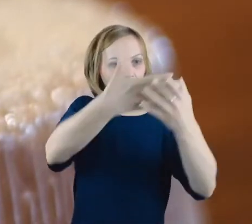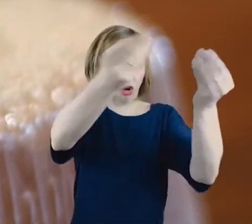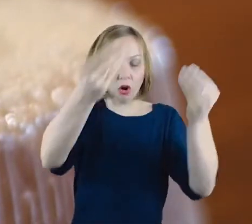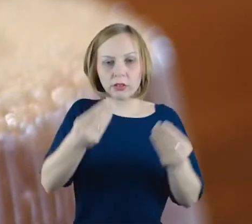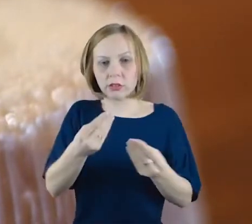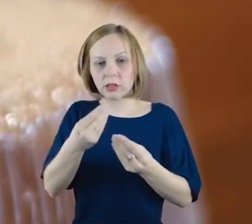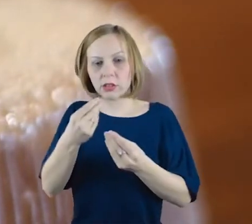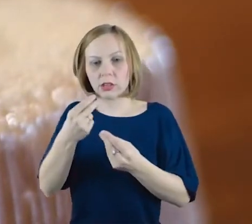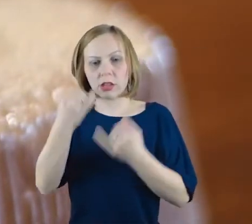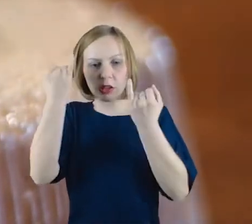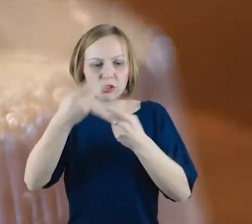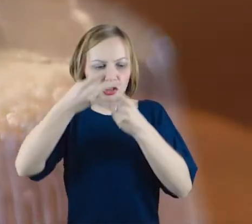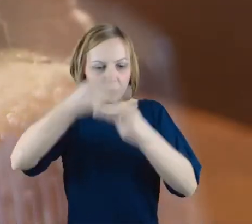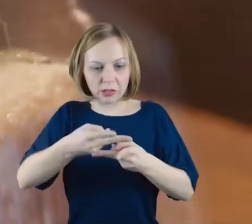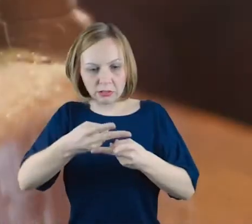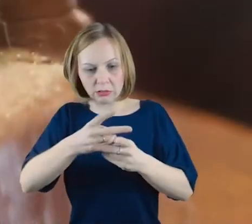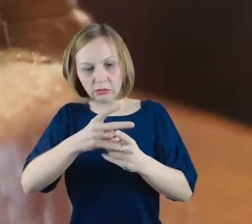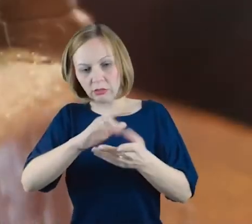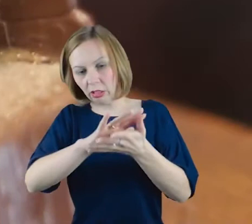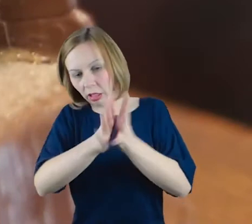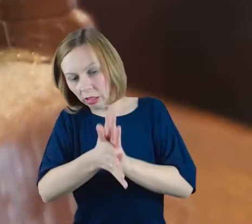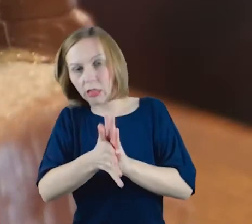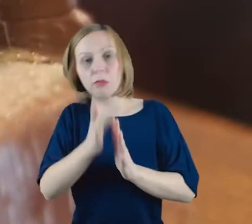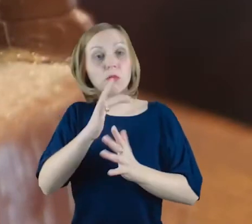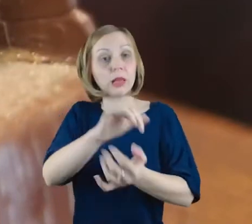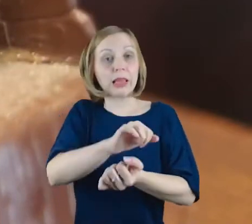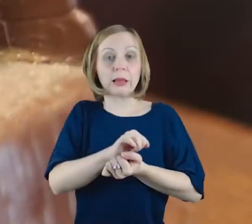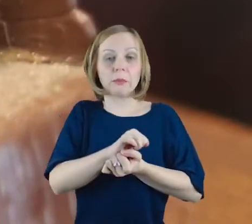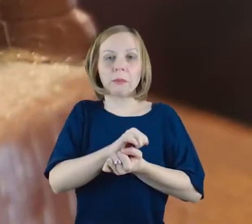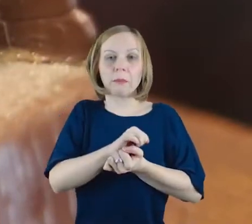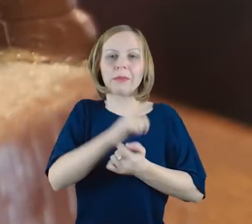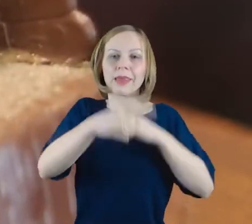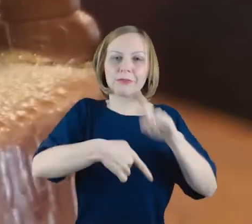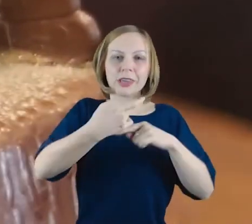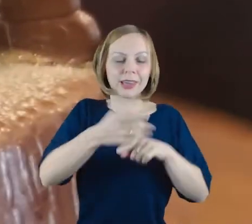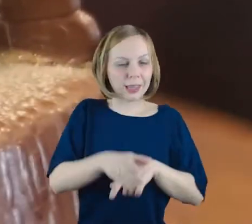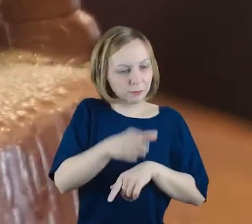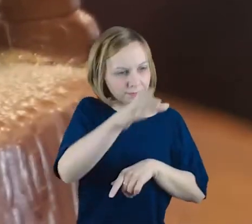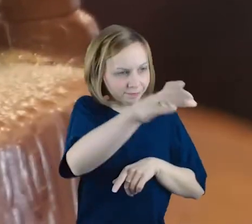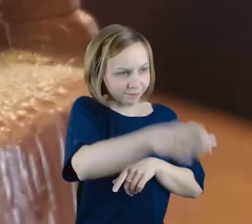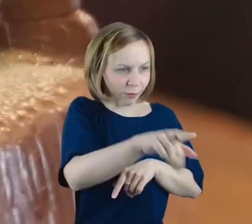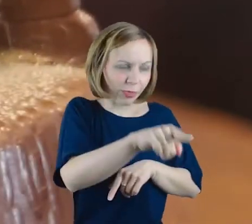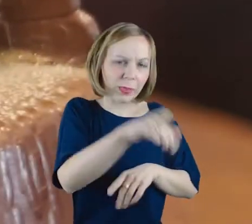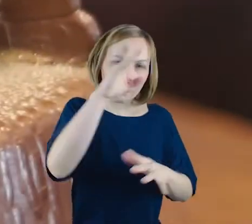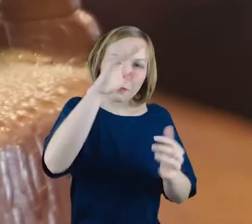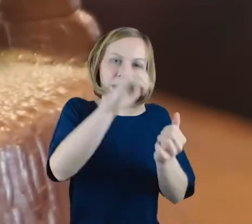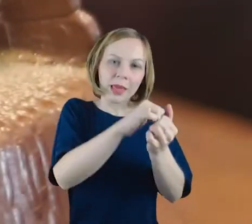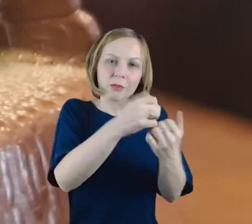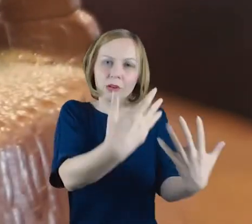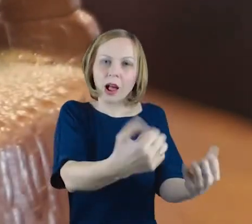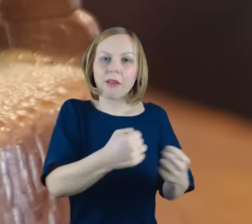altogether. But we still keep it and put it out every year, because it's precious to us. It holds